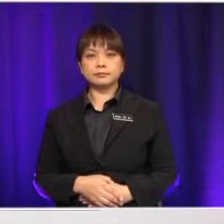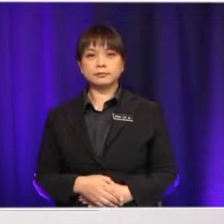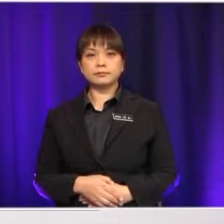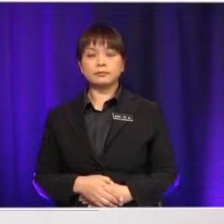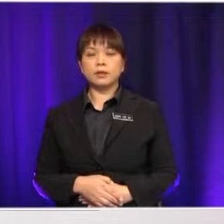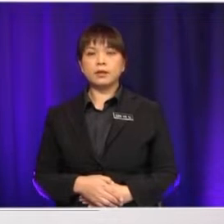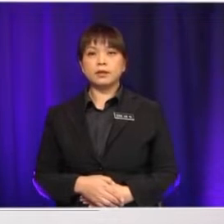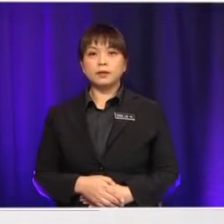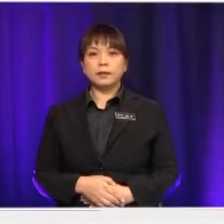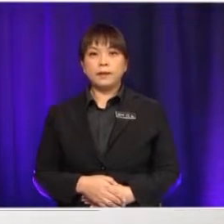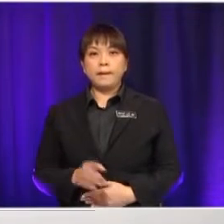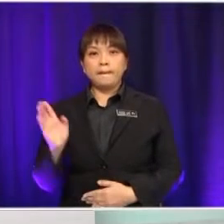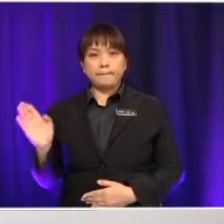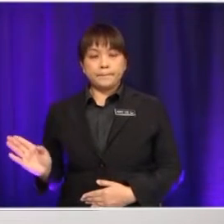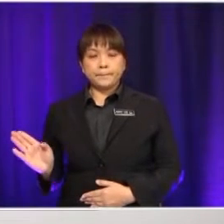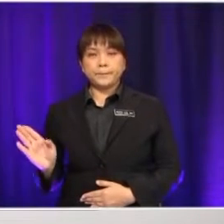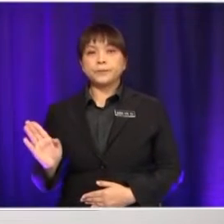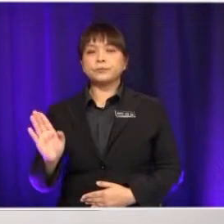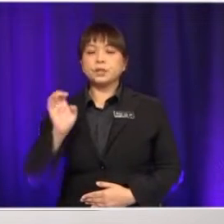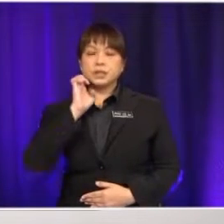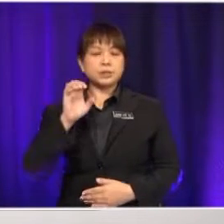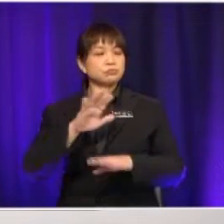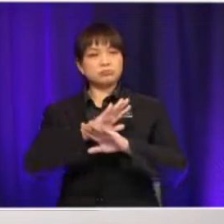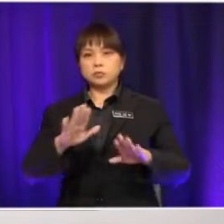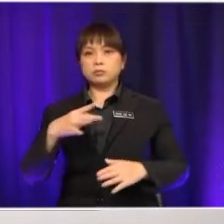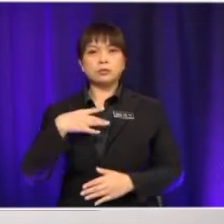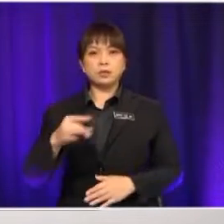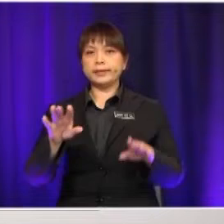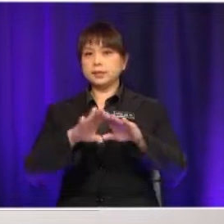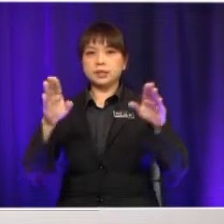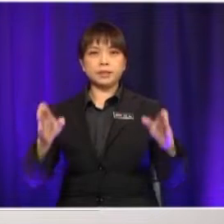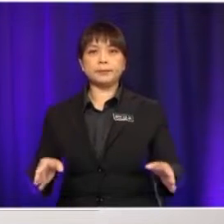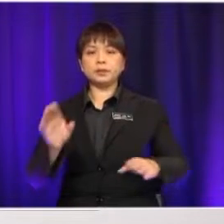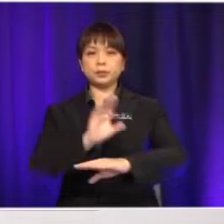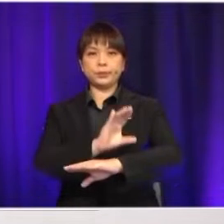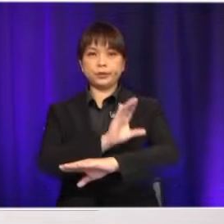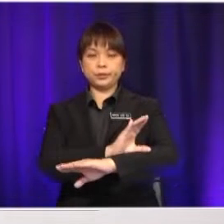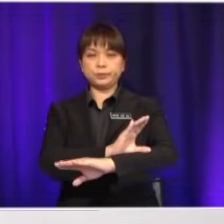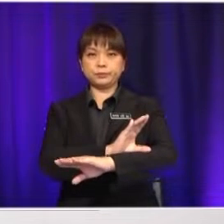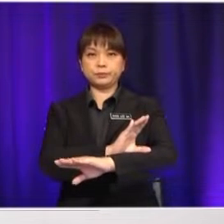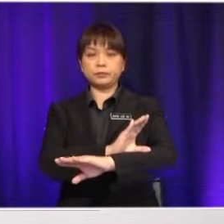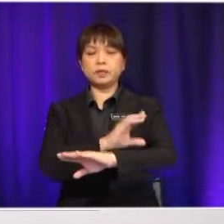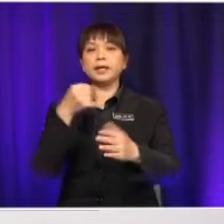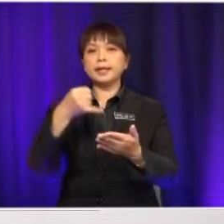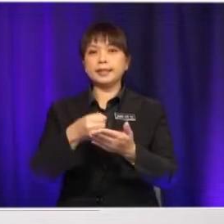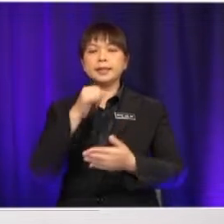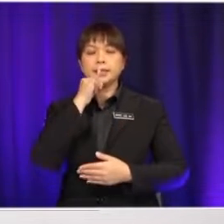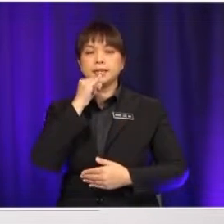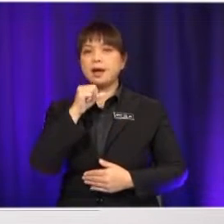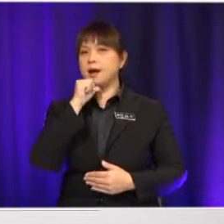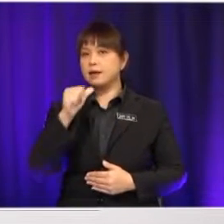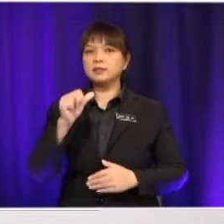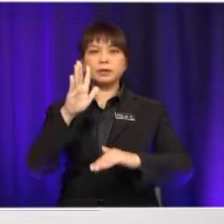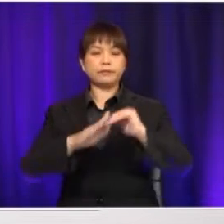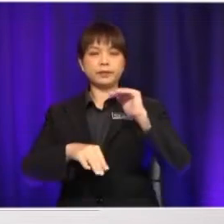So for me, I dislike a desktop computer. A common problem with a desktop computer is that it is unportable.